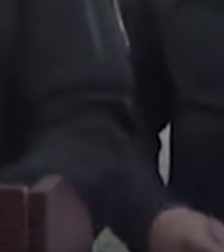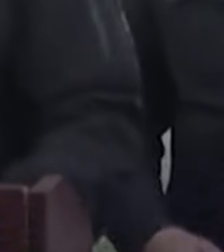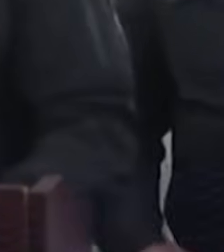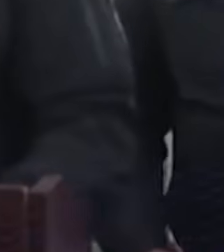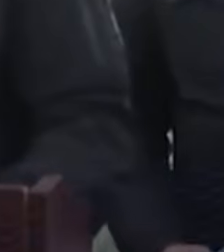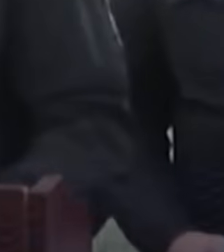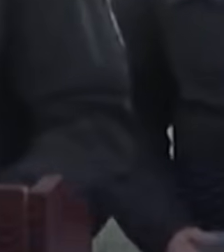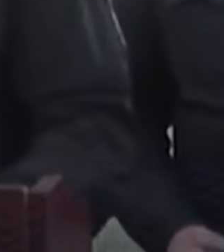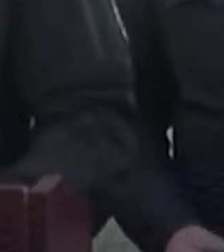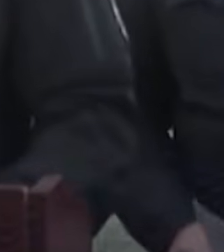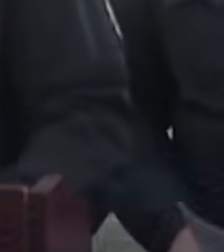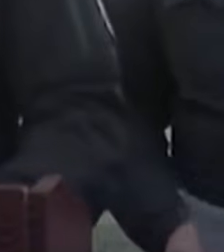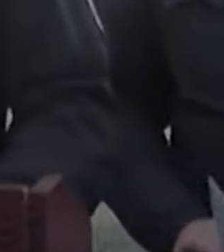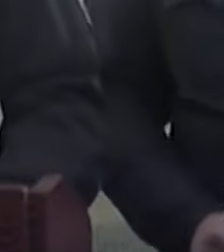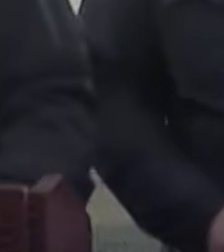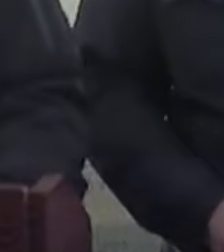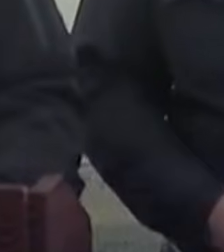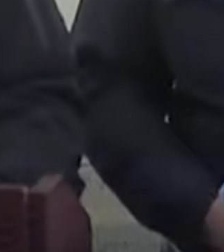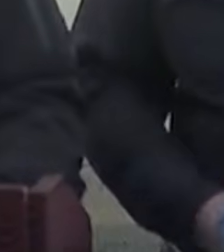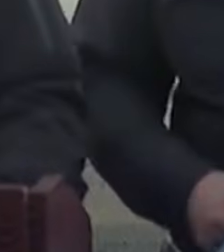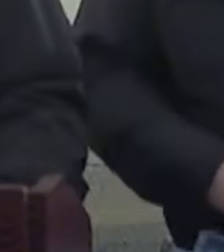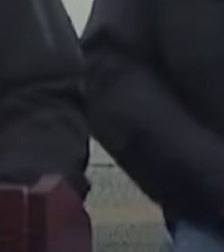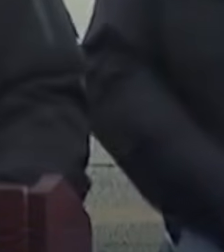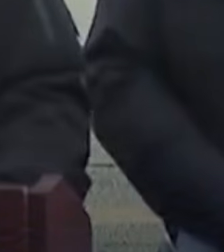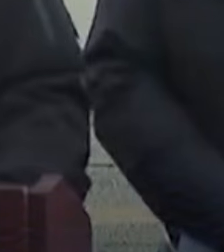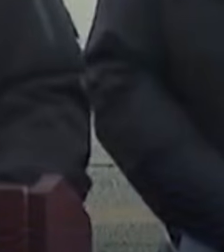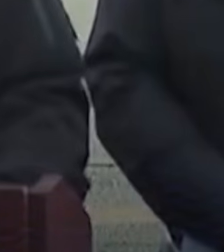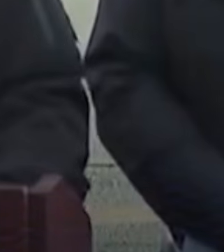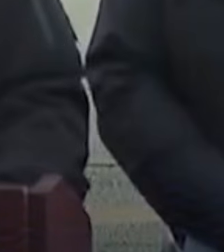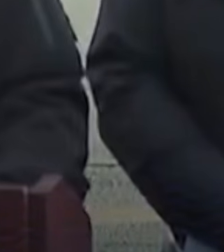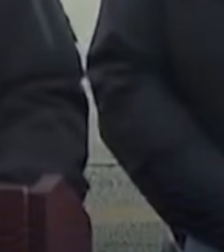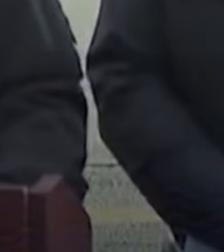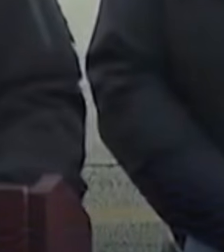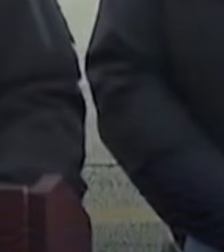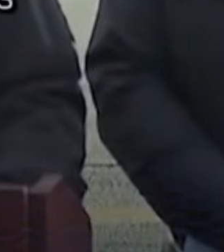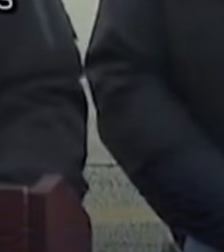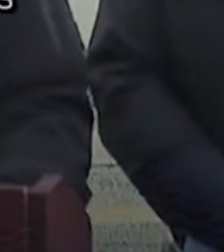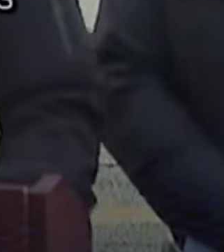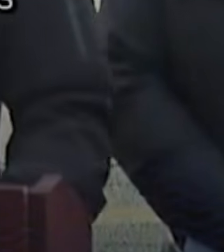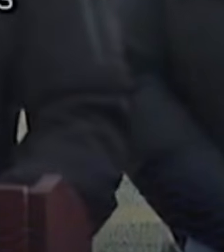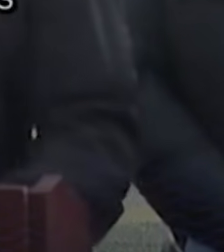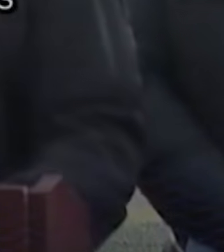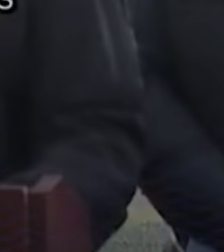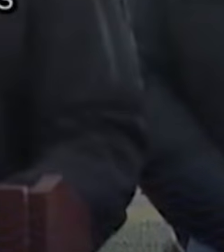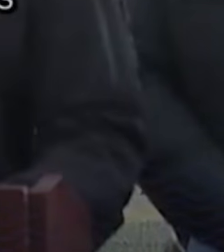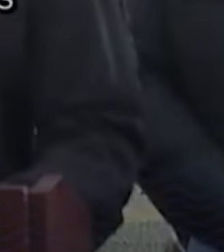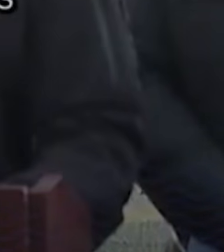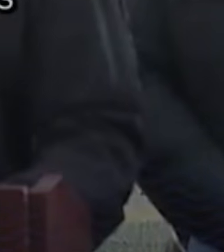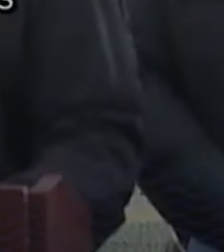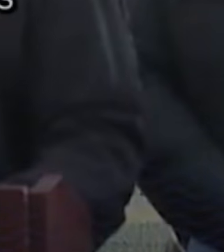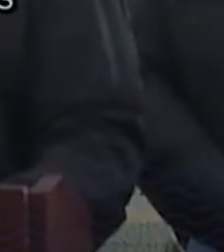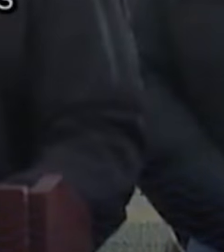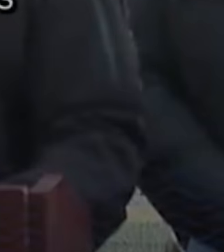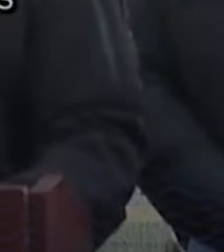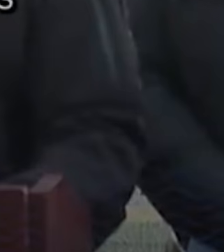strategy, and here we are today bringing him to justice for trafficking hundreds of kilos of cocaine and also for the murder